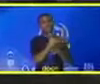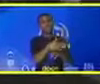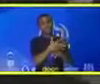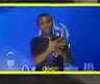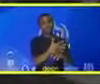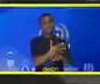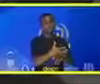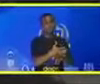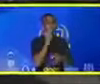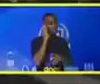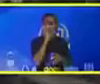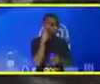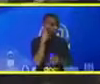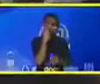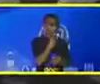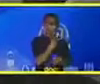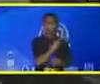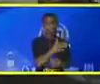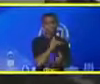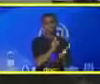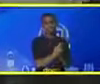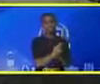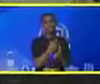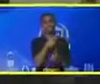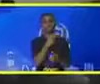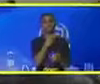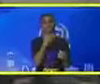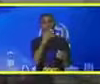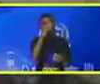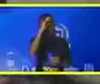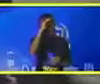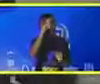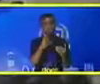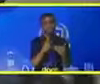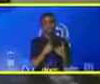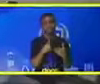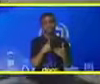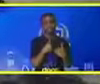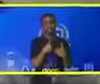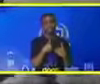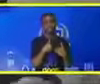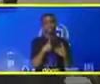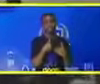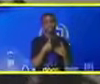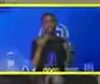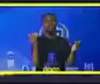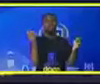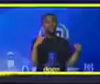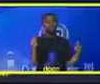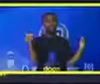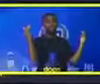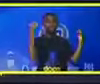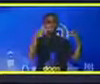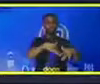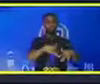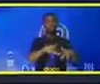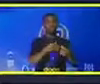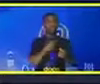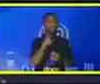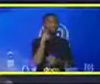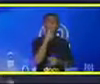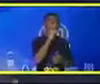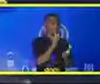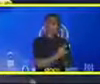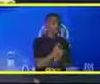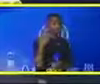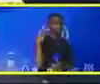no man, not even the owner, had ridden upon. He said, loose it and bring it, and if any man asks you, tell him the master had